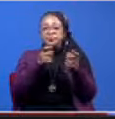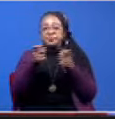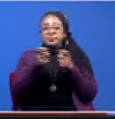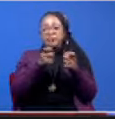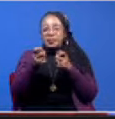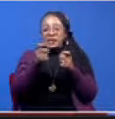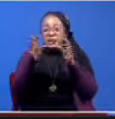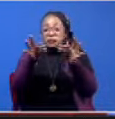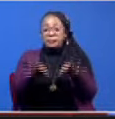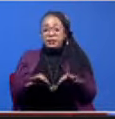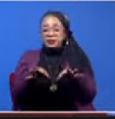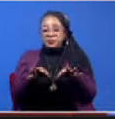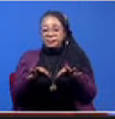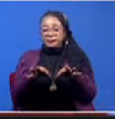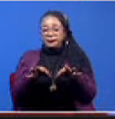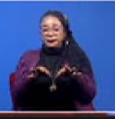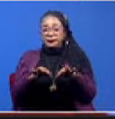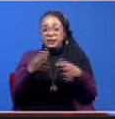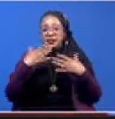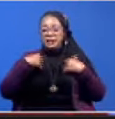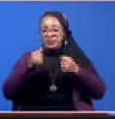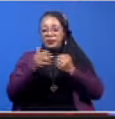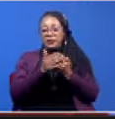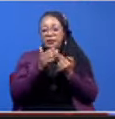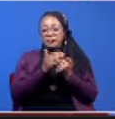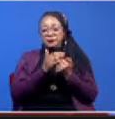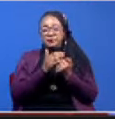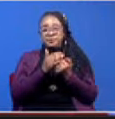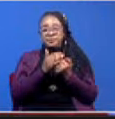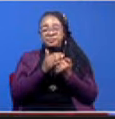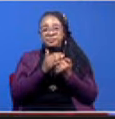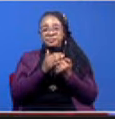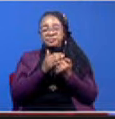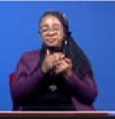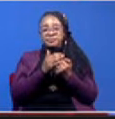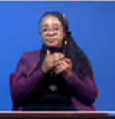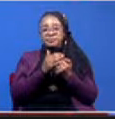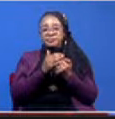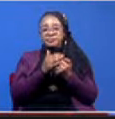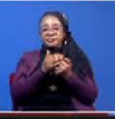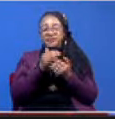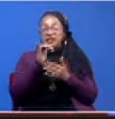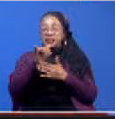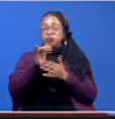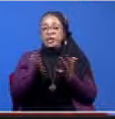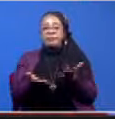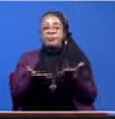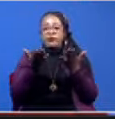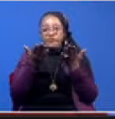accountability in healthcare will in itself improve